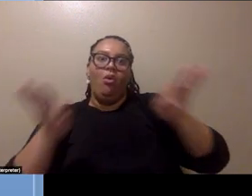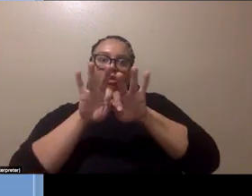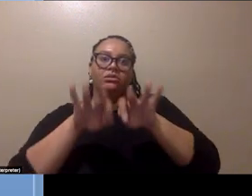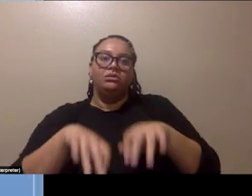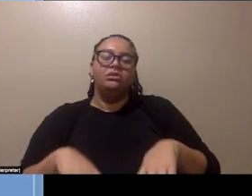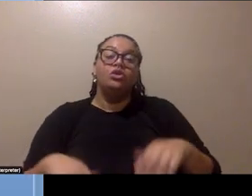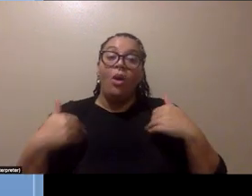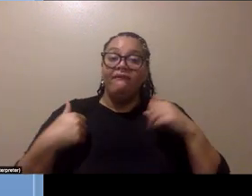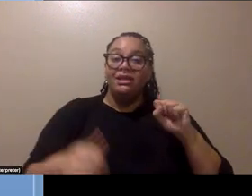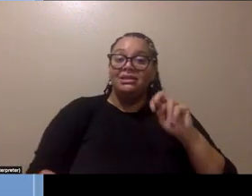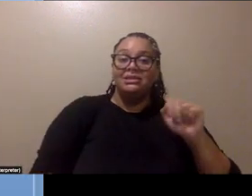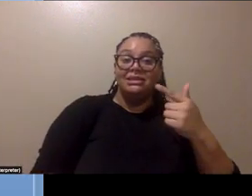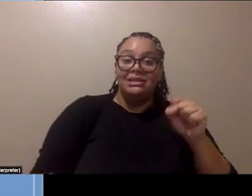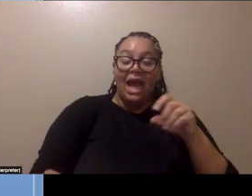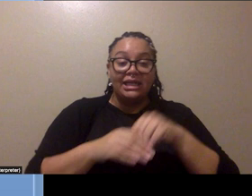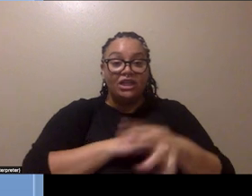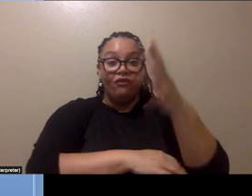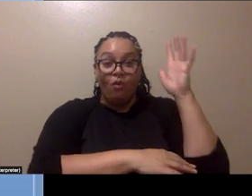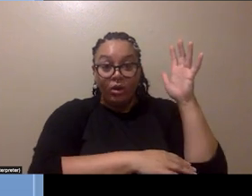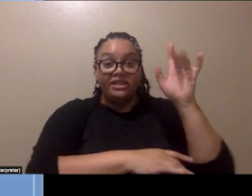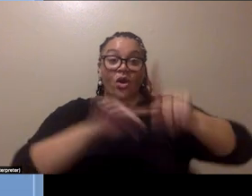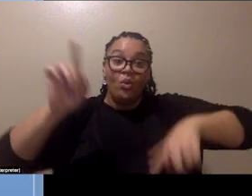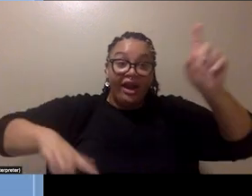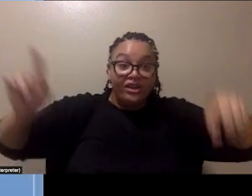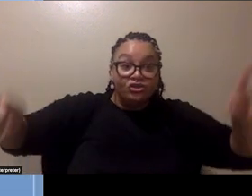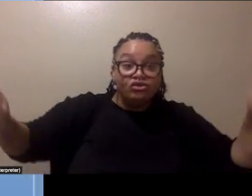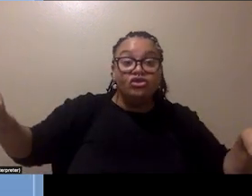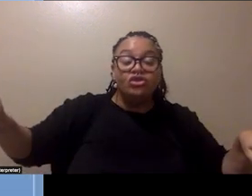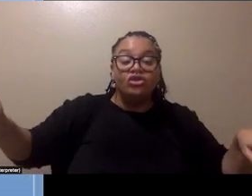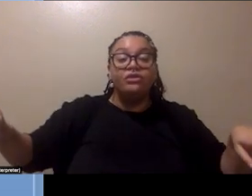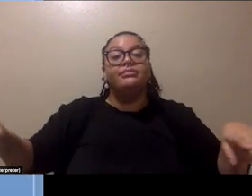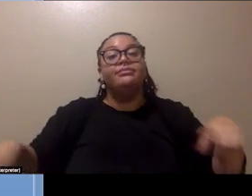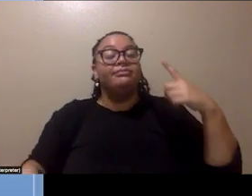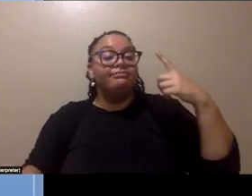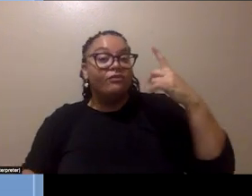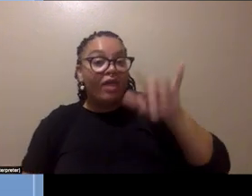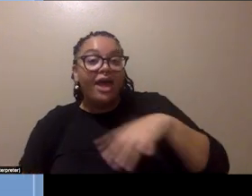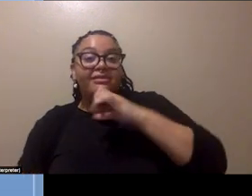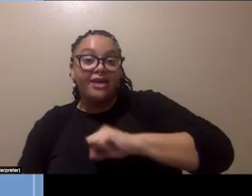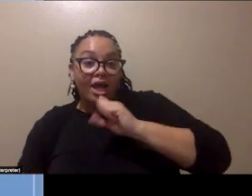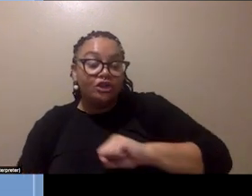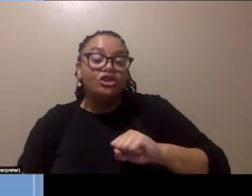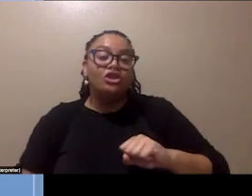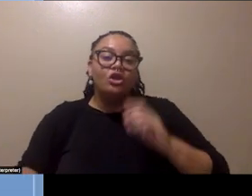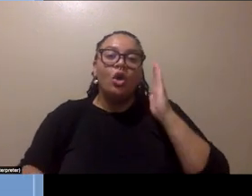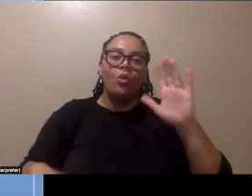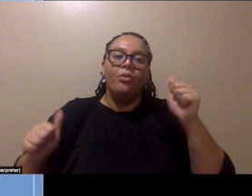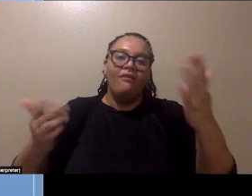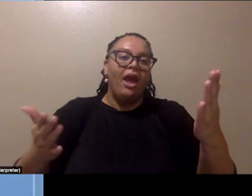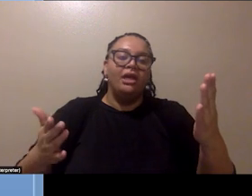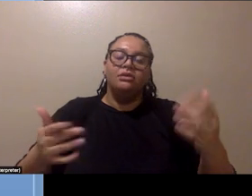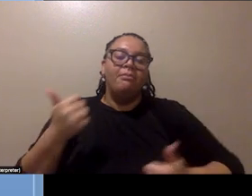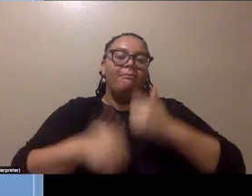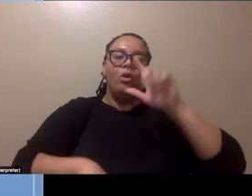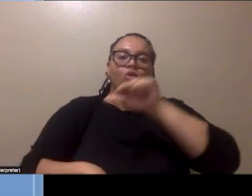keystone species. So having snags in a forest that are a range of different decay stages and ages is going